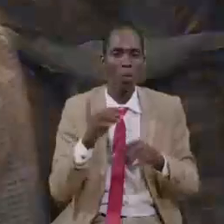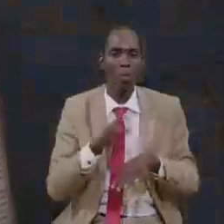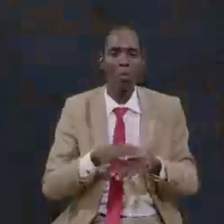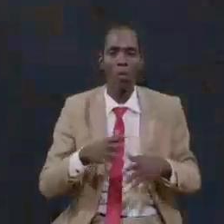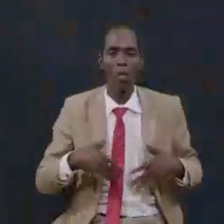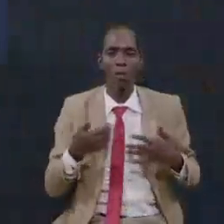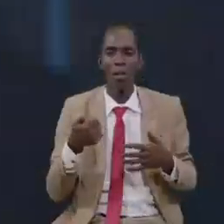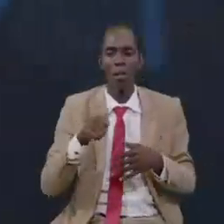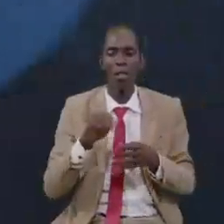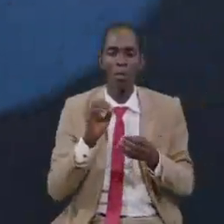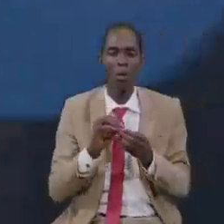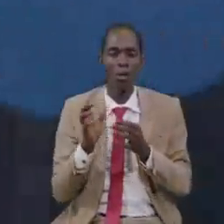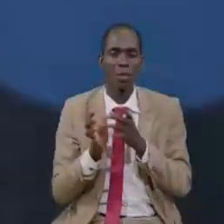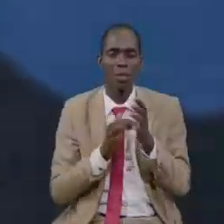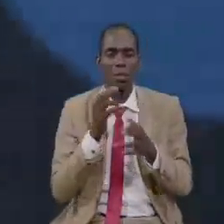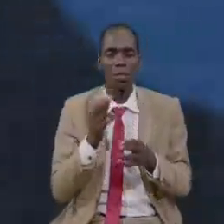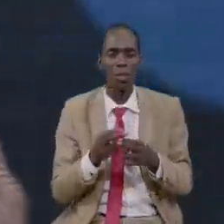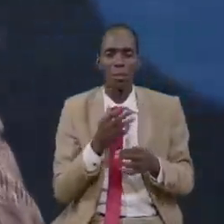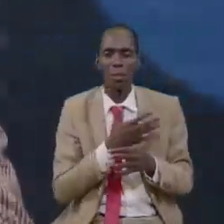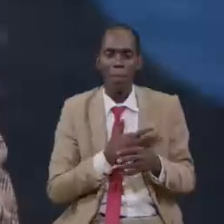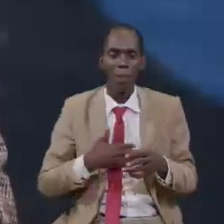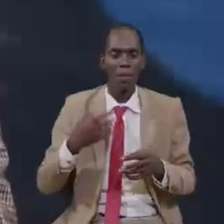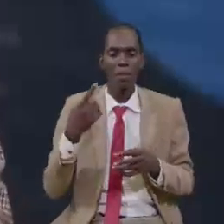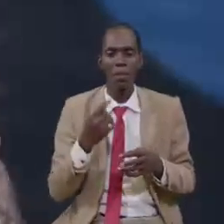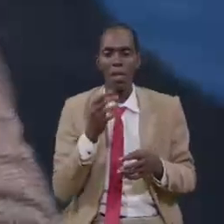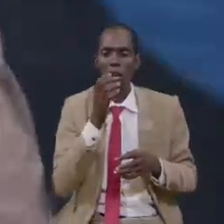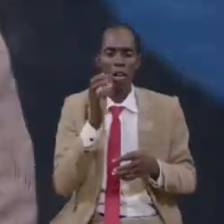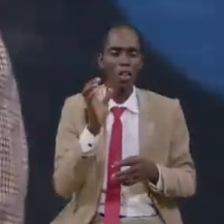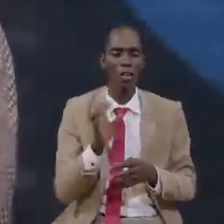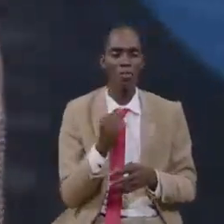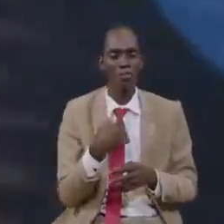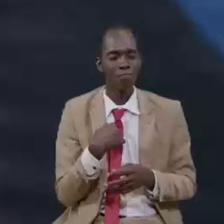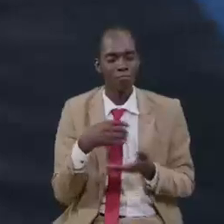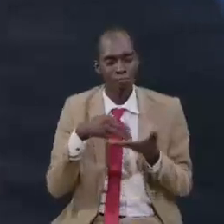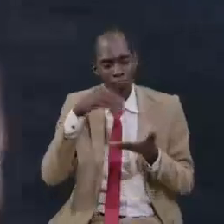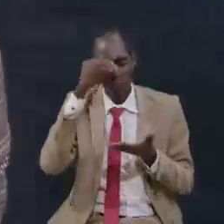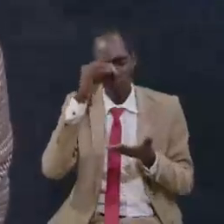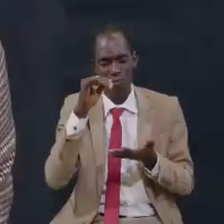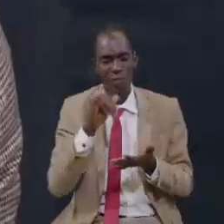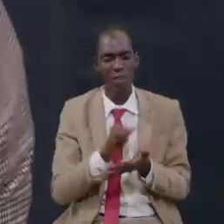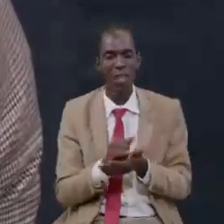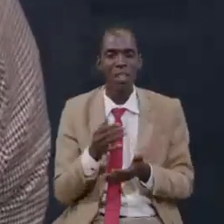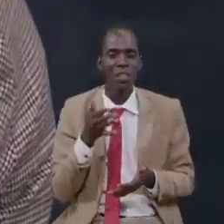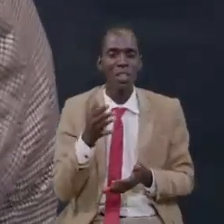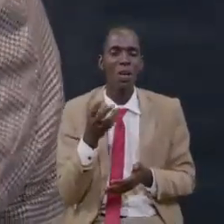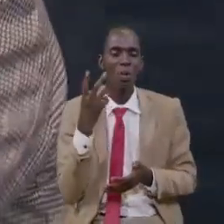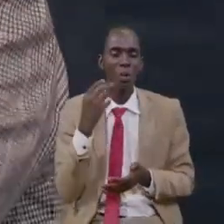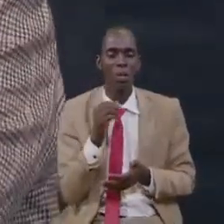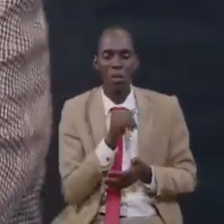And the curse, you know, I learned that there was a daughter going this